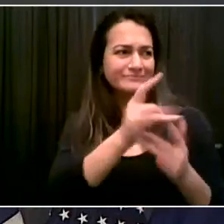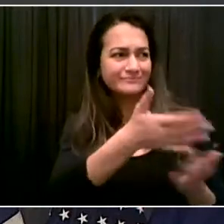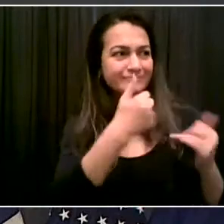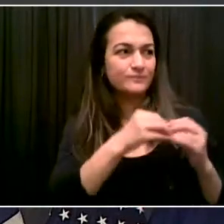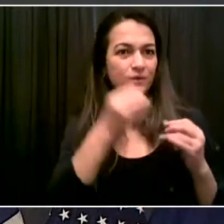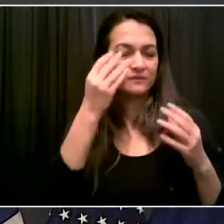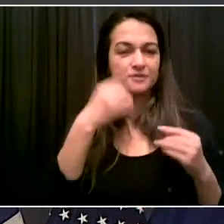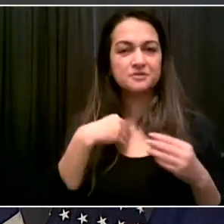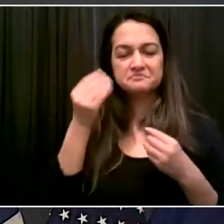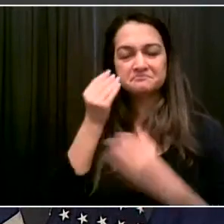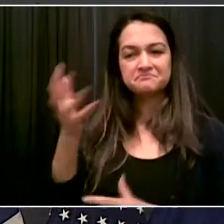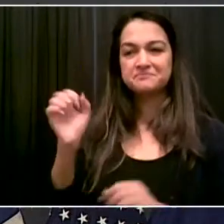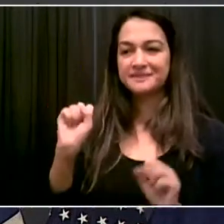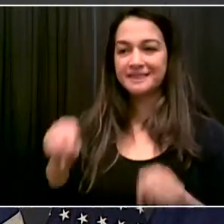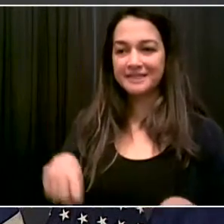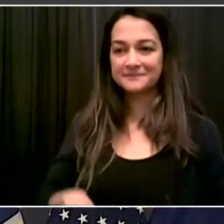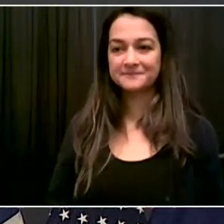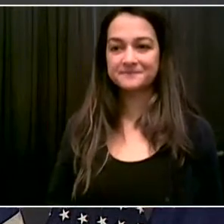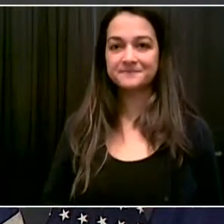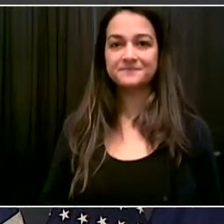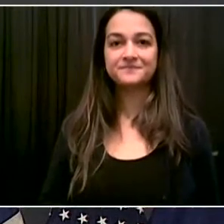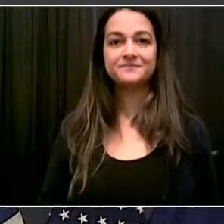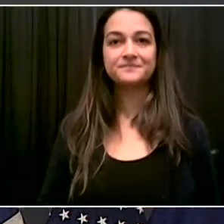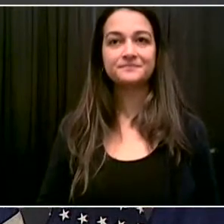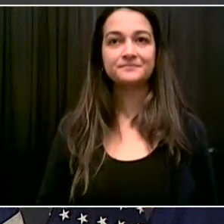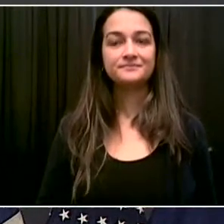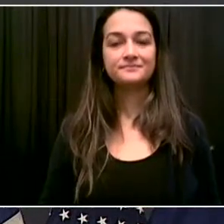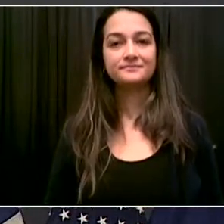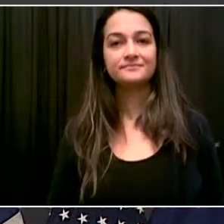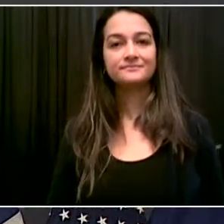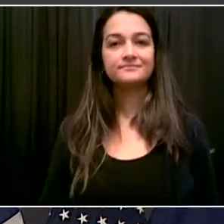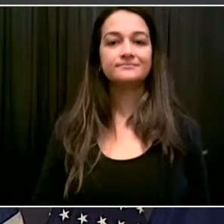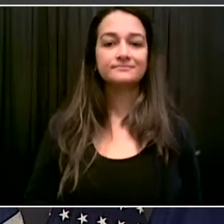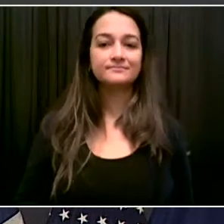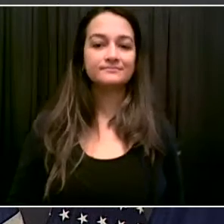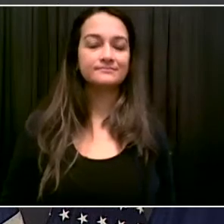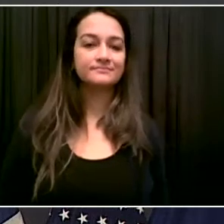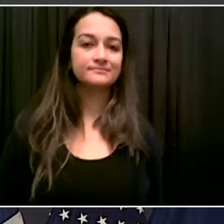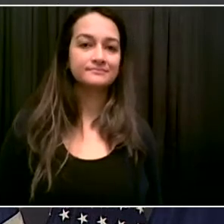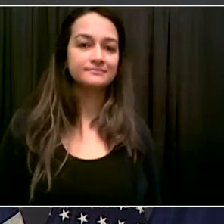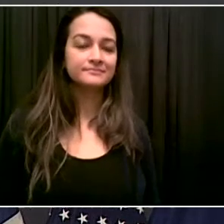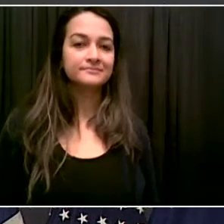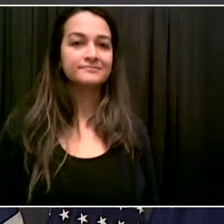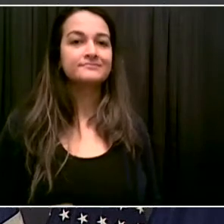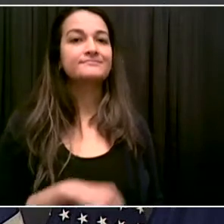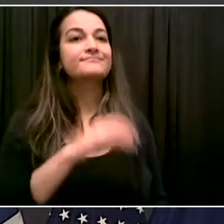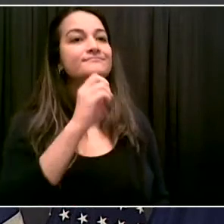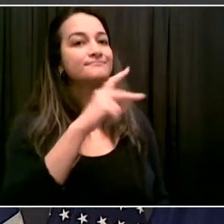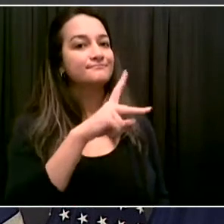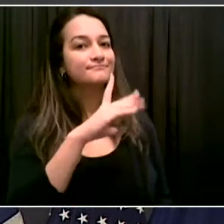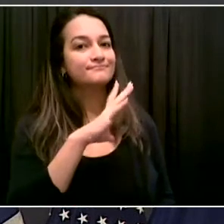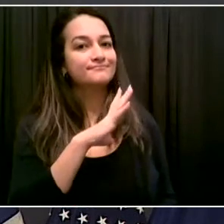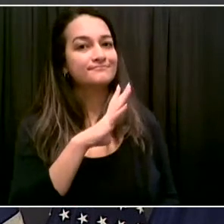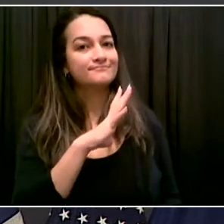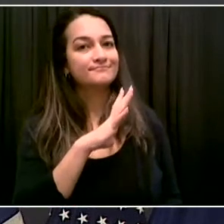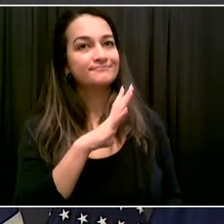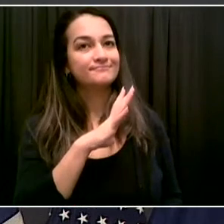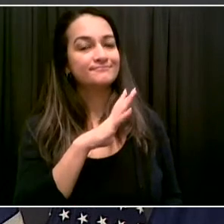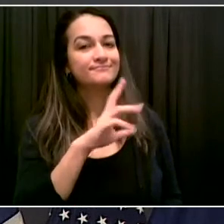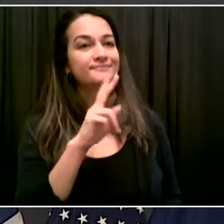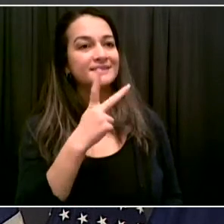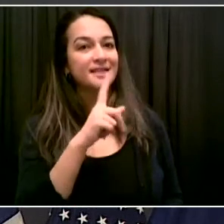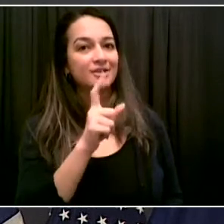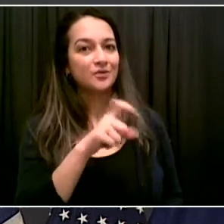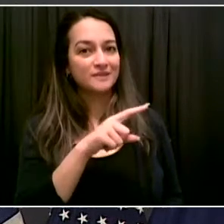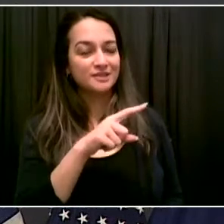ahead, for obvious Paul. reasons. Go ahead, Paul. Thank you for that. And just secondly, I know you talked about this a bit on Morning Joe, but I was hoping